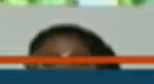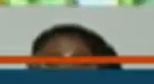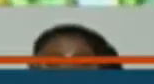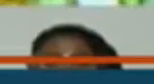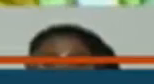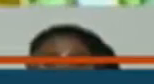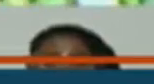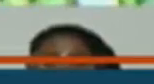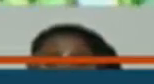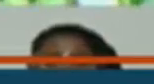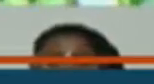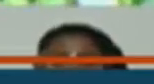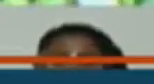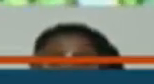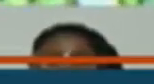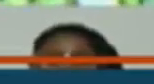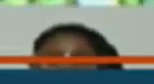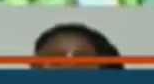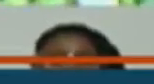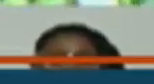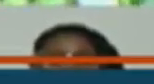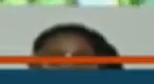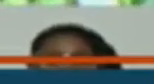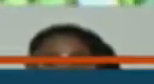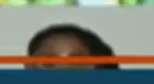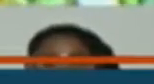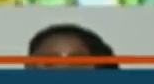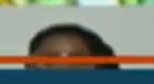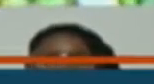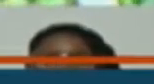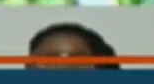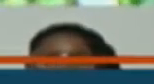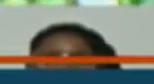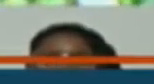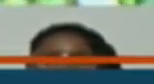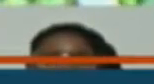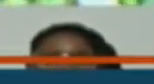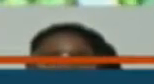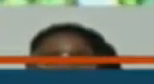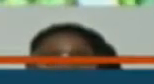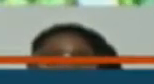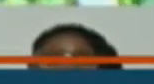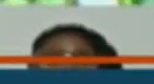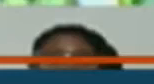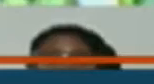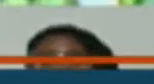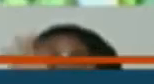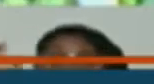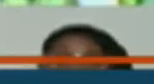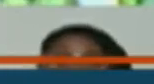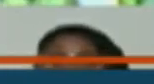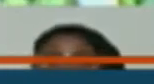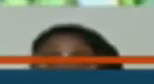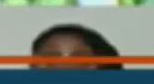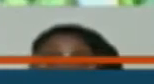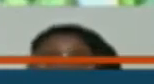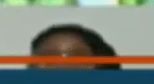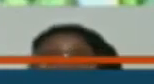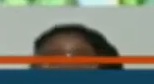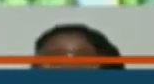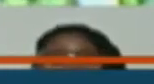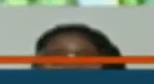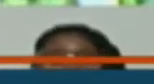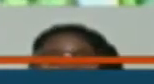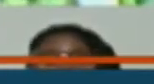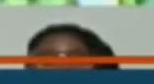that intervenes in countries has an organization called USAID that handles billions of dollars pulled out an internal audit